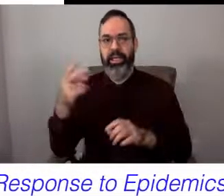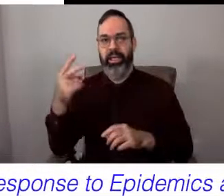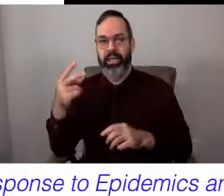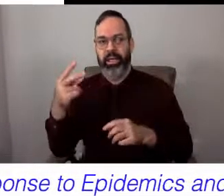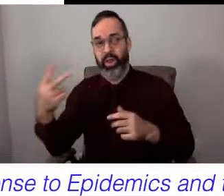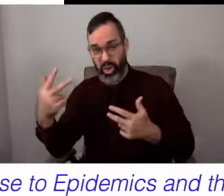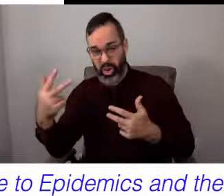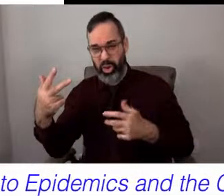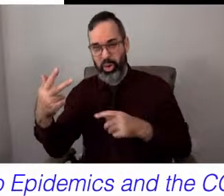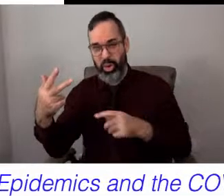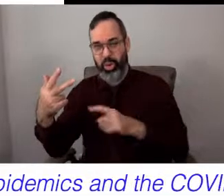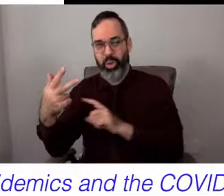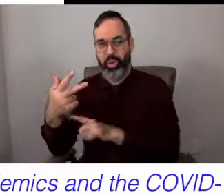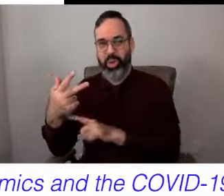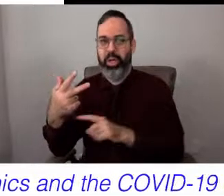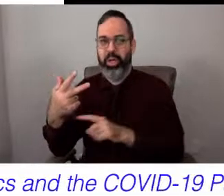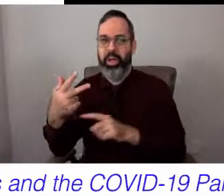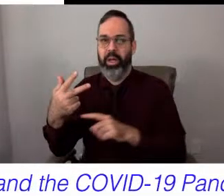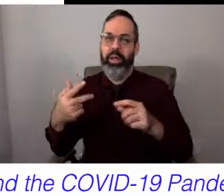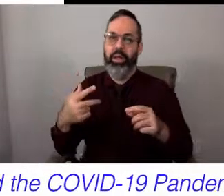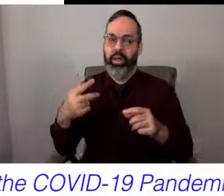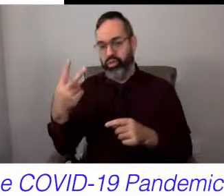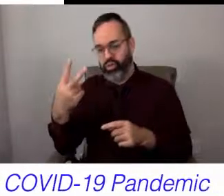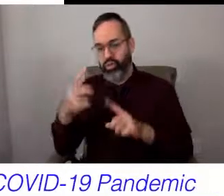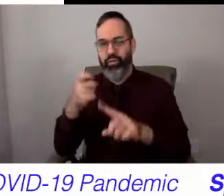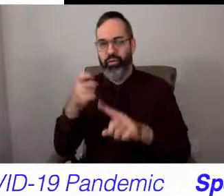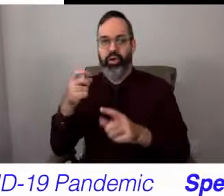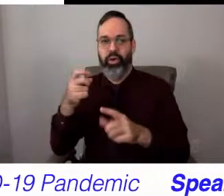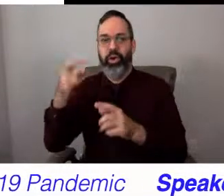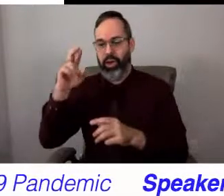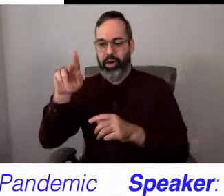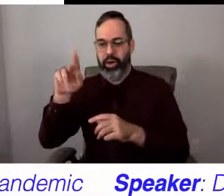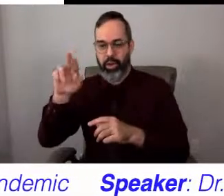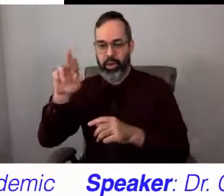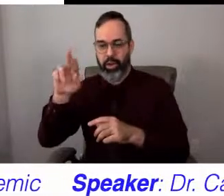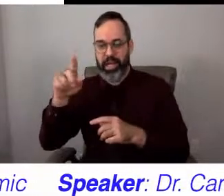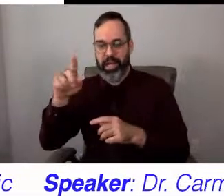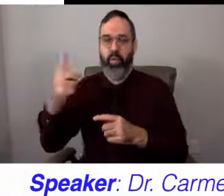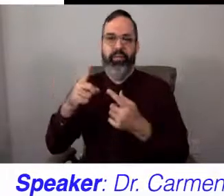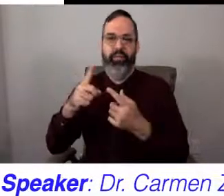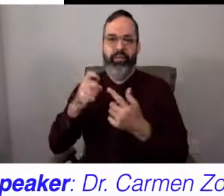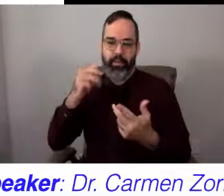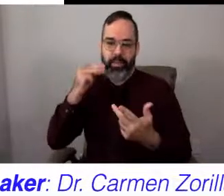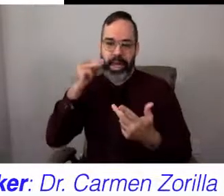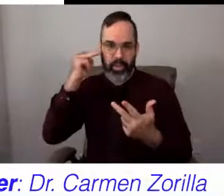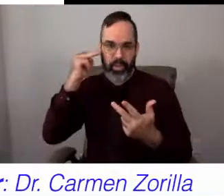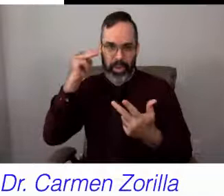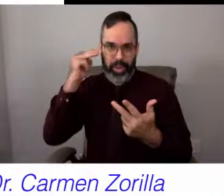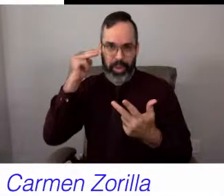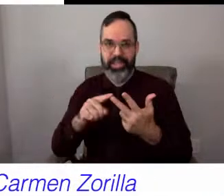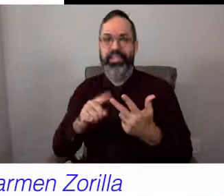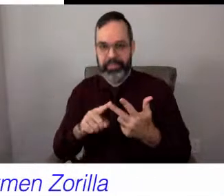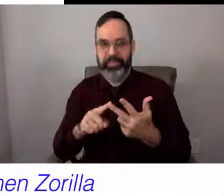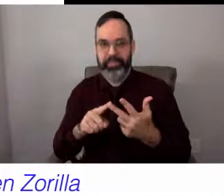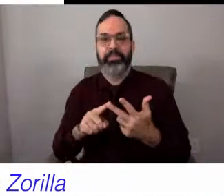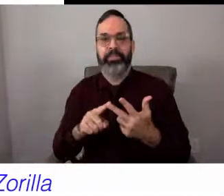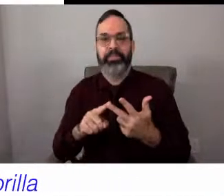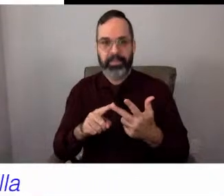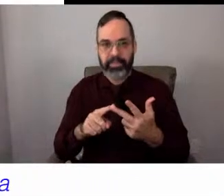are 2 from Rio Piedras and 1 from Mayagüez. But these are the titles of the presentations: host